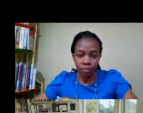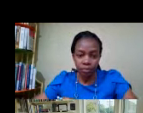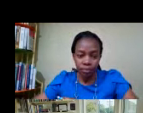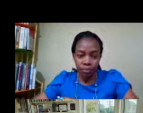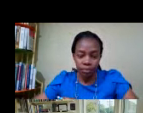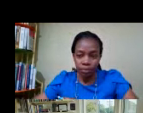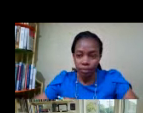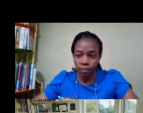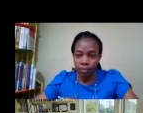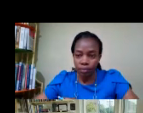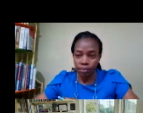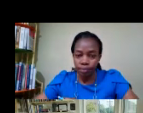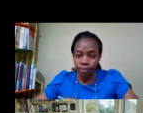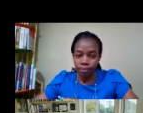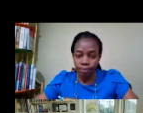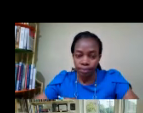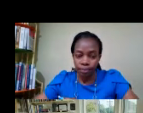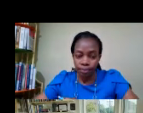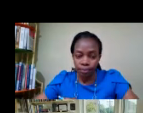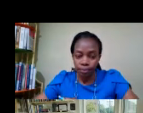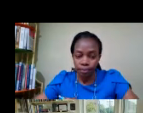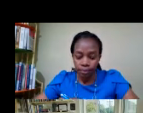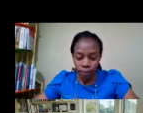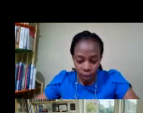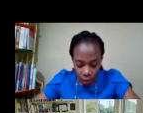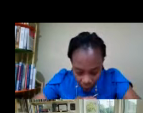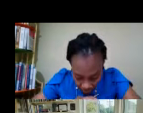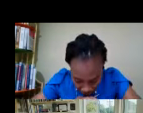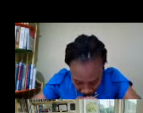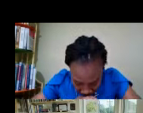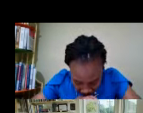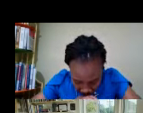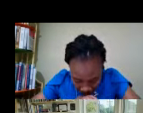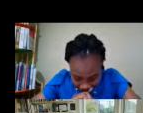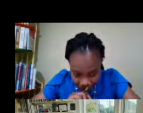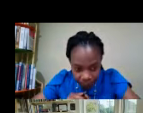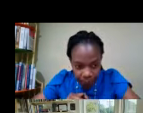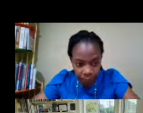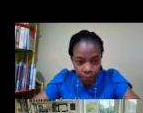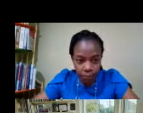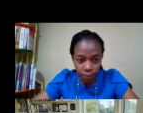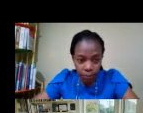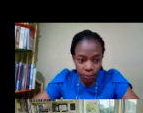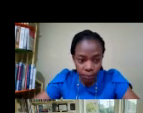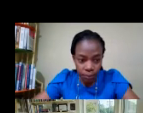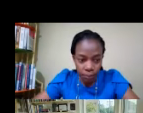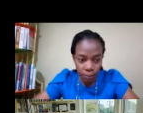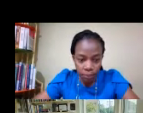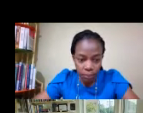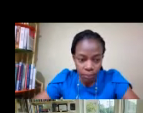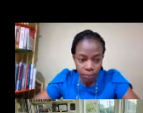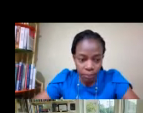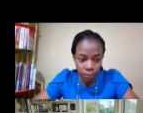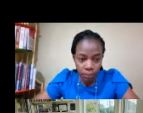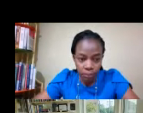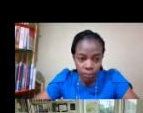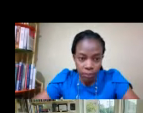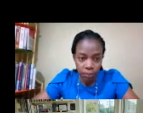Erasto's teachers are also not sure of his math ability. Grace, while we are doing this, do you mind developing